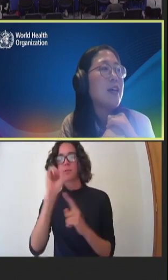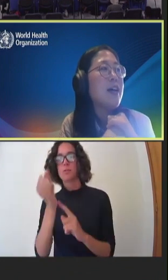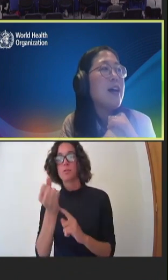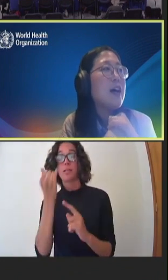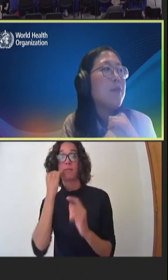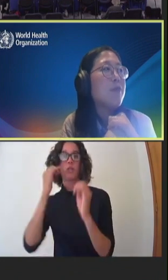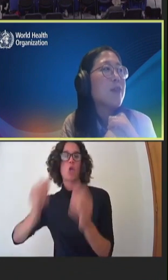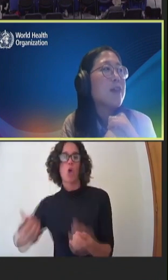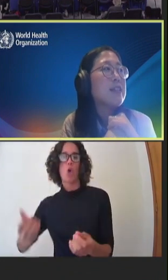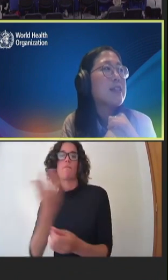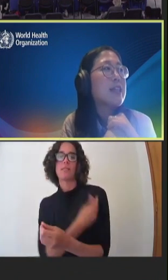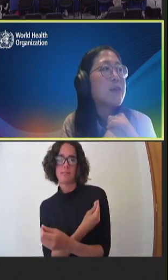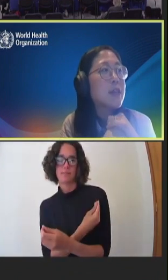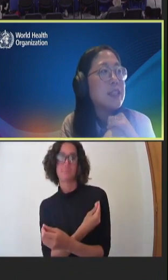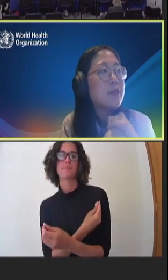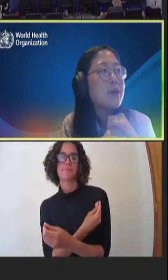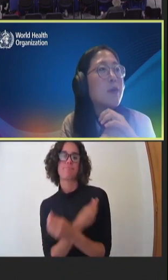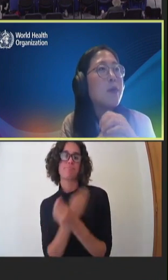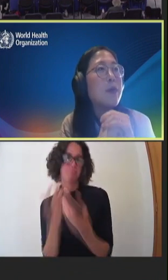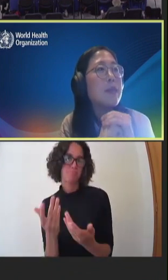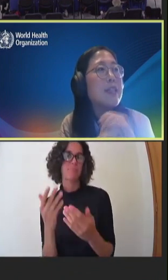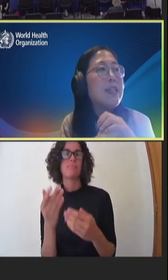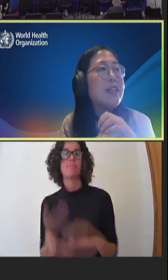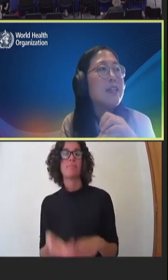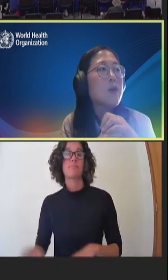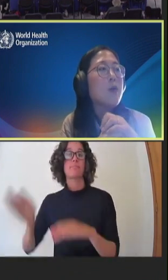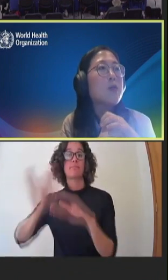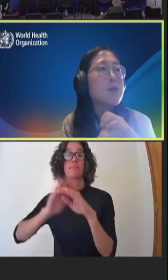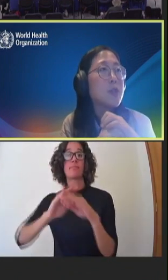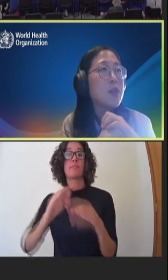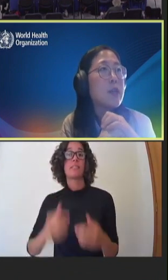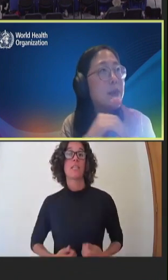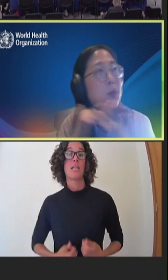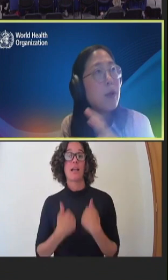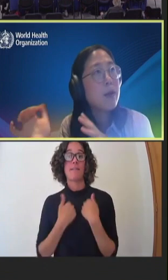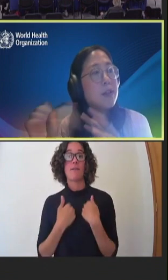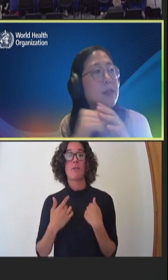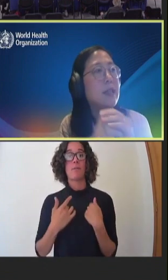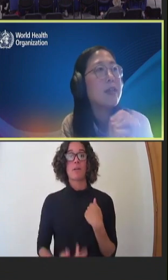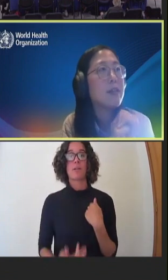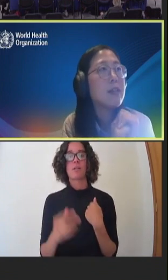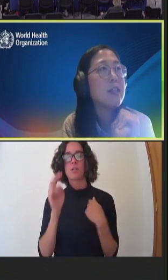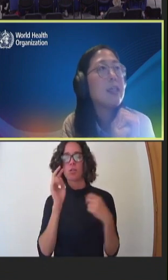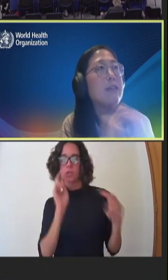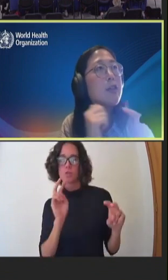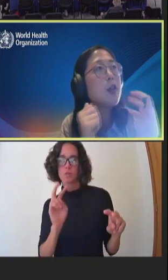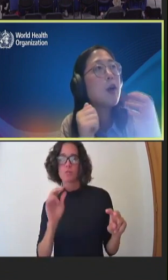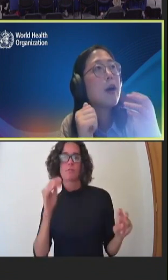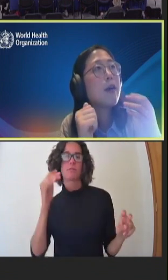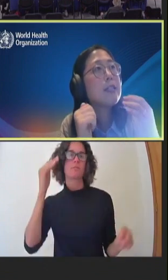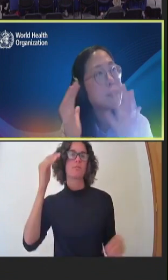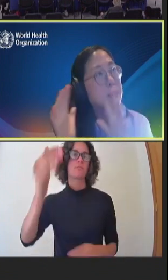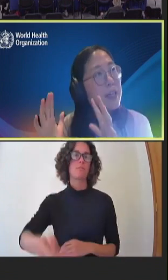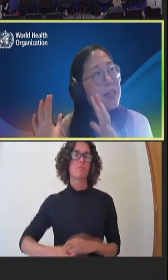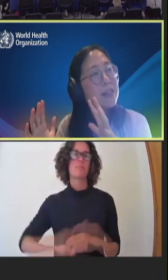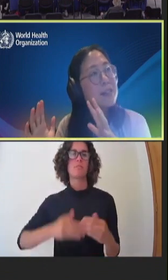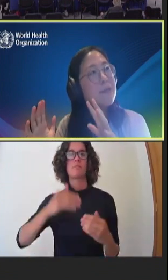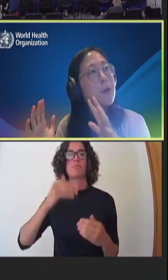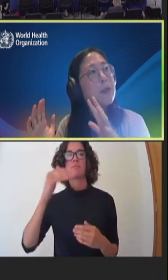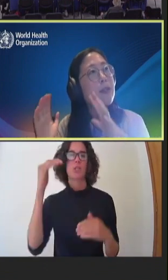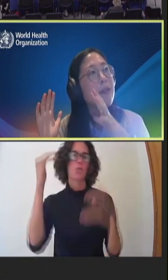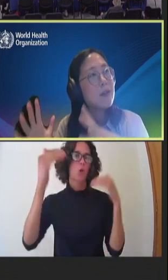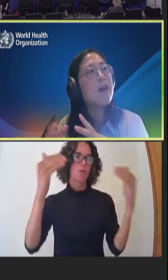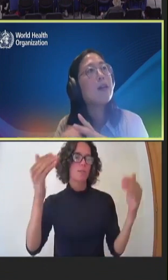vaccination. This increased survival probability is also observed even well into the adulthood, even though this specific